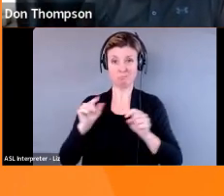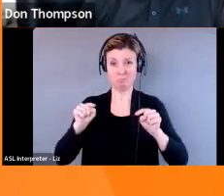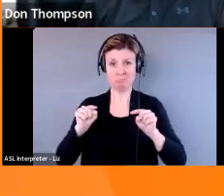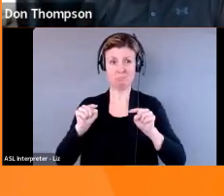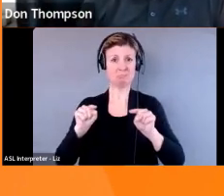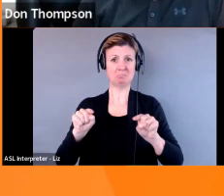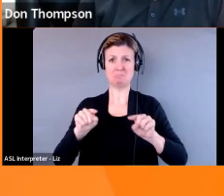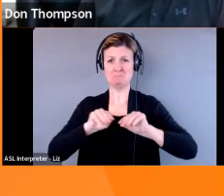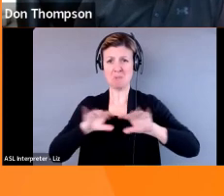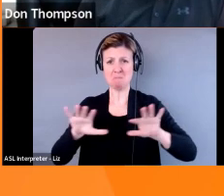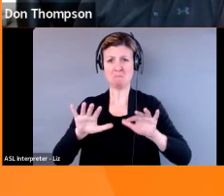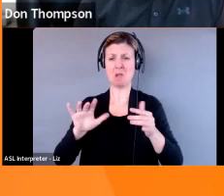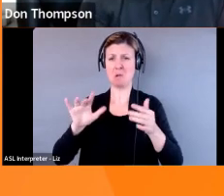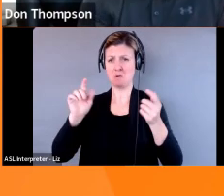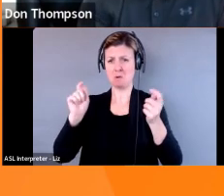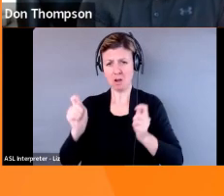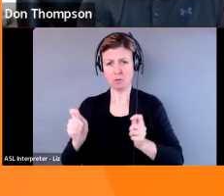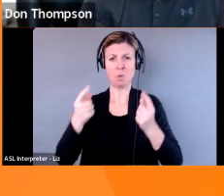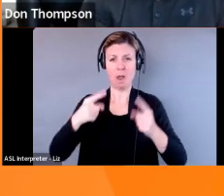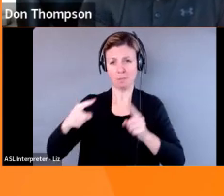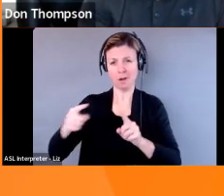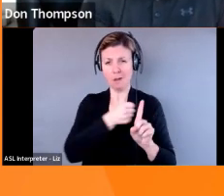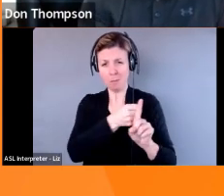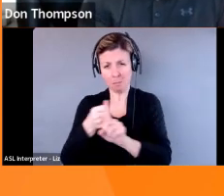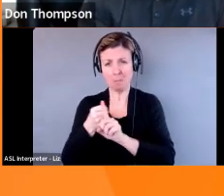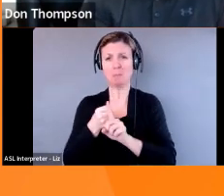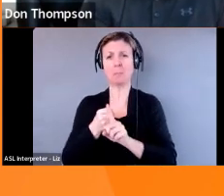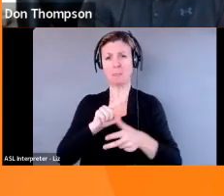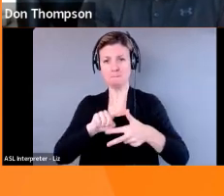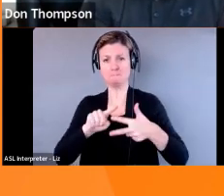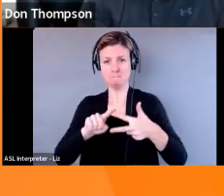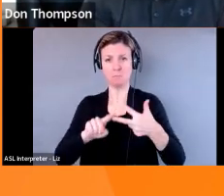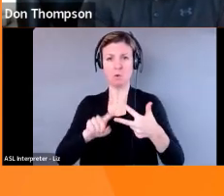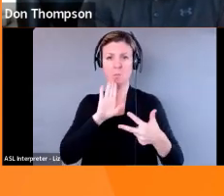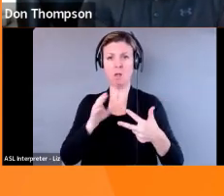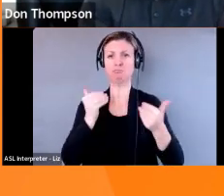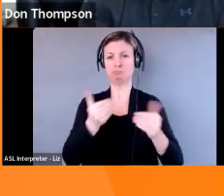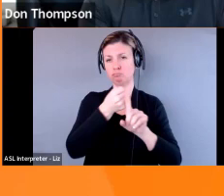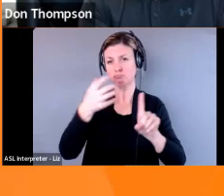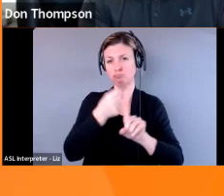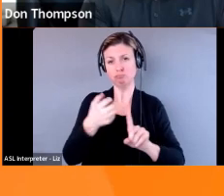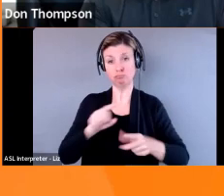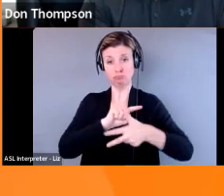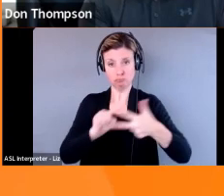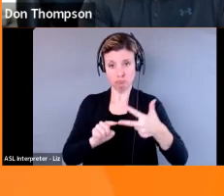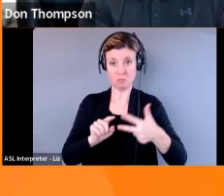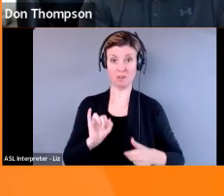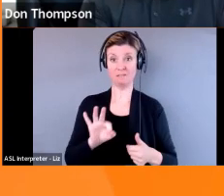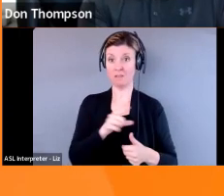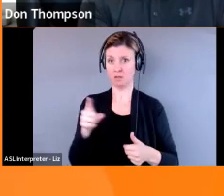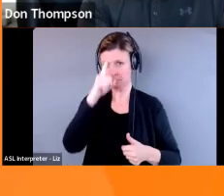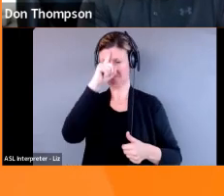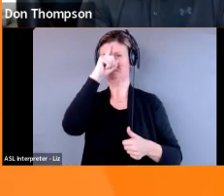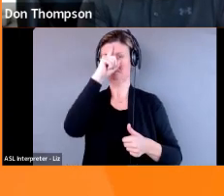of growth and opportunity for you. And so we'll be talking about those. And again, if there are any questions that you have, put it in the chat,